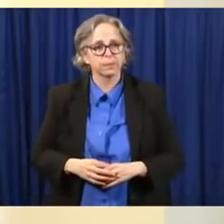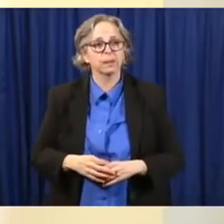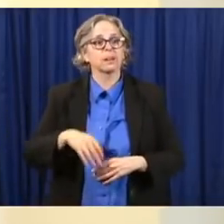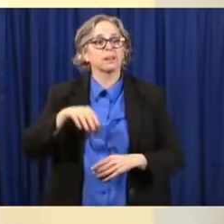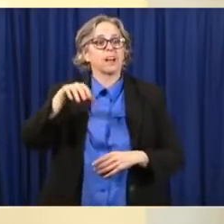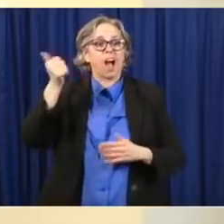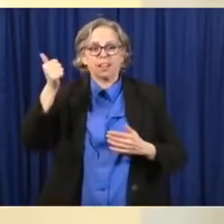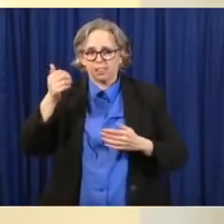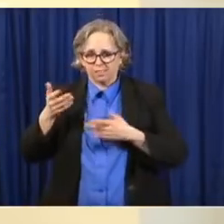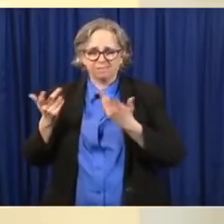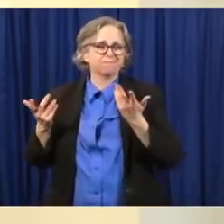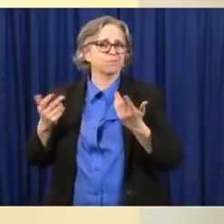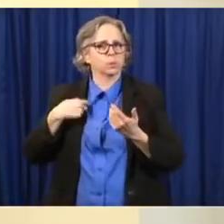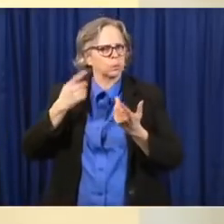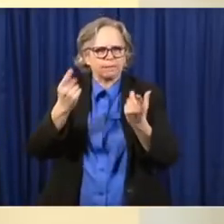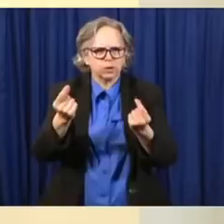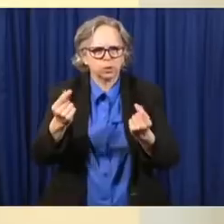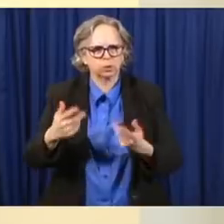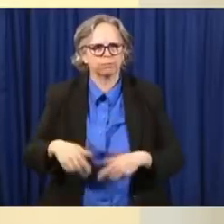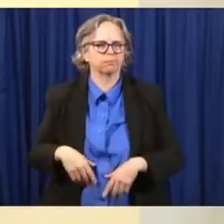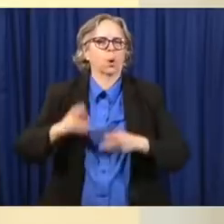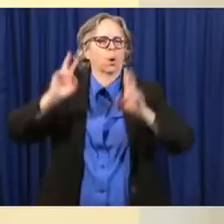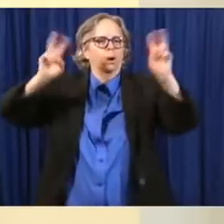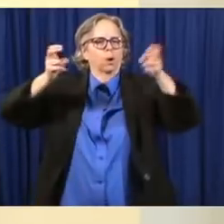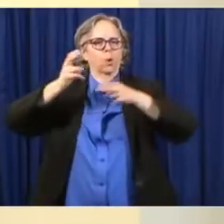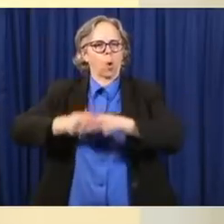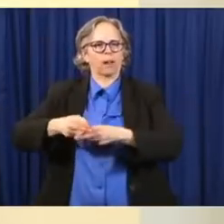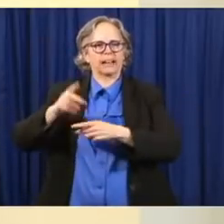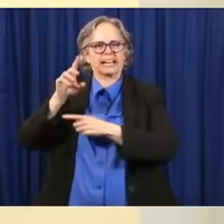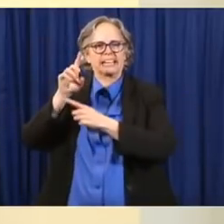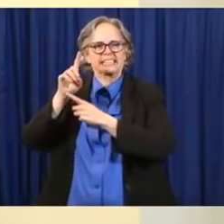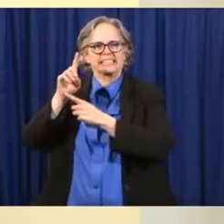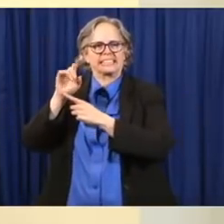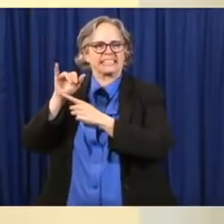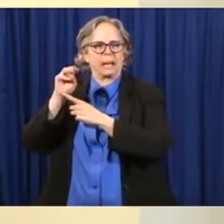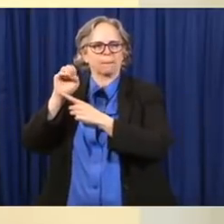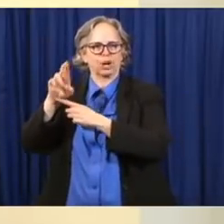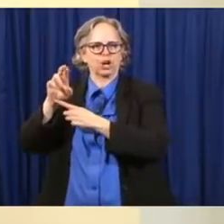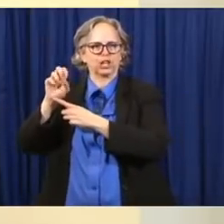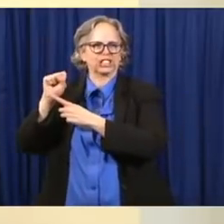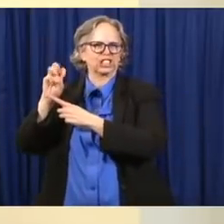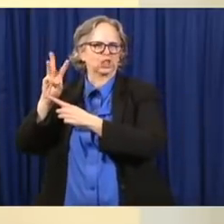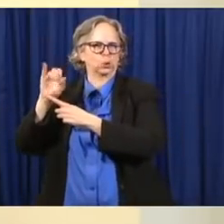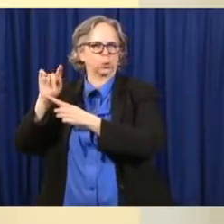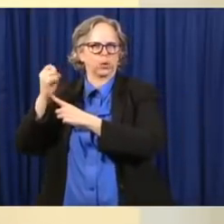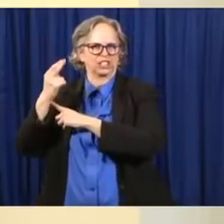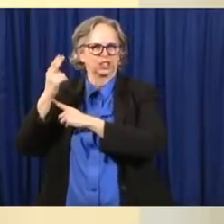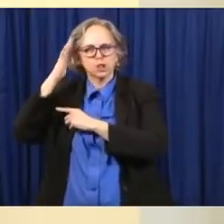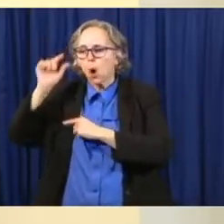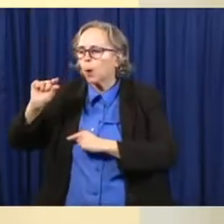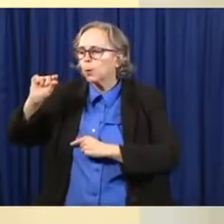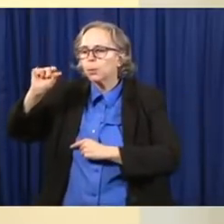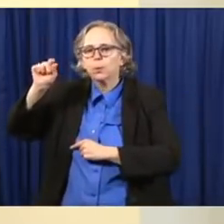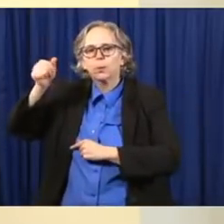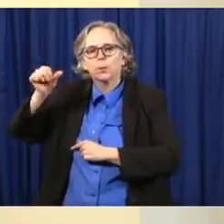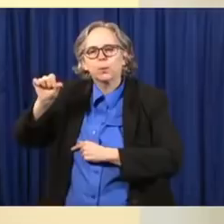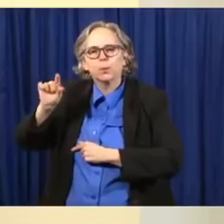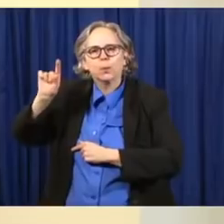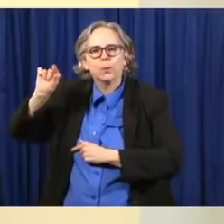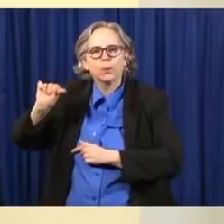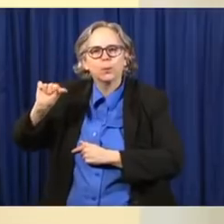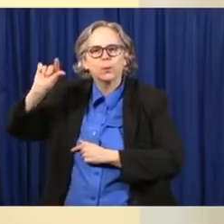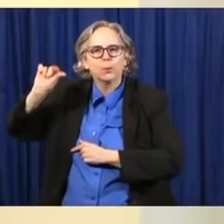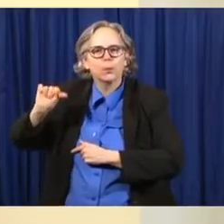now calling the dimmer switch. And this is everything that all of us wish for. This is where we all wish to get back out and get back to the things